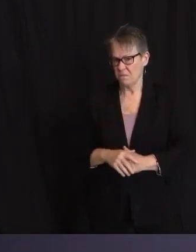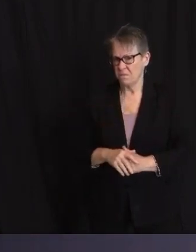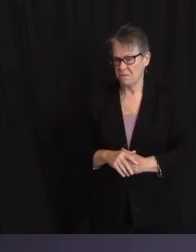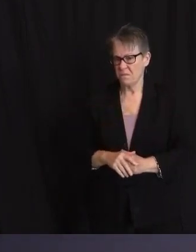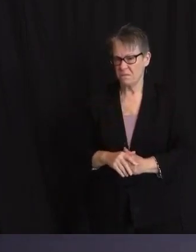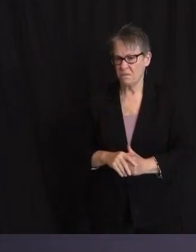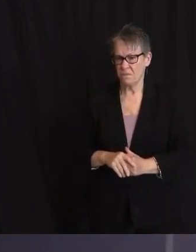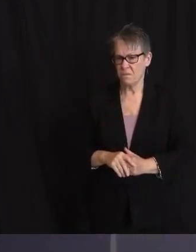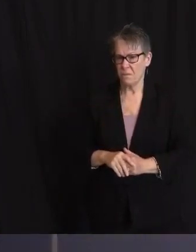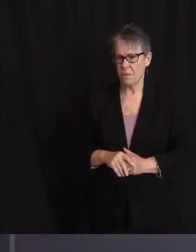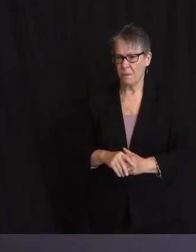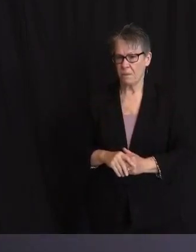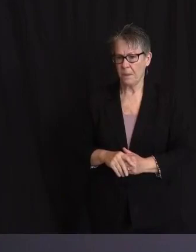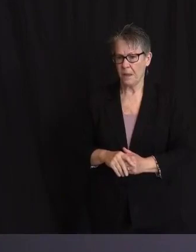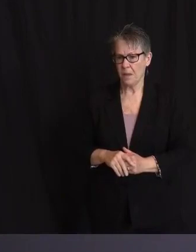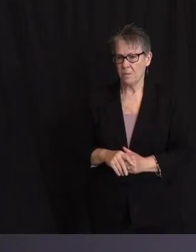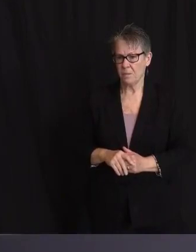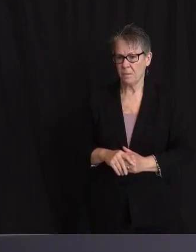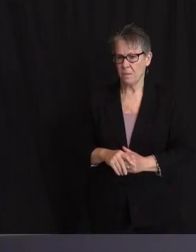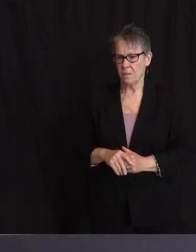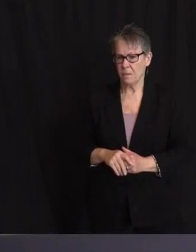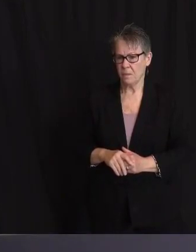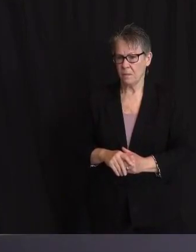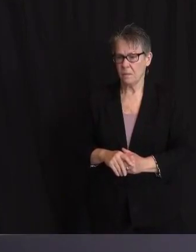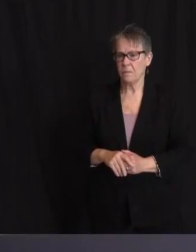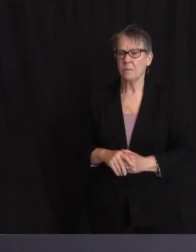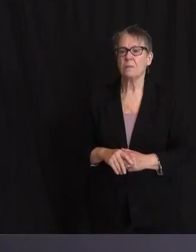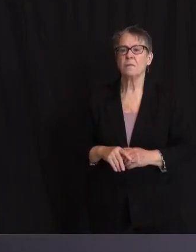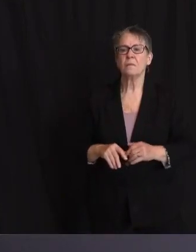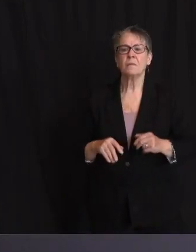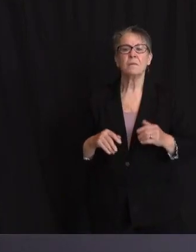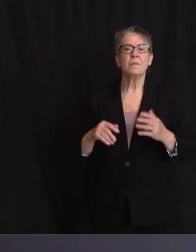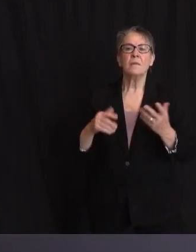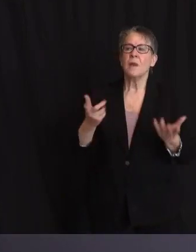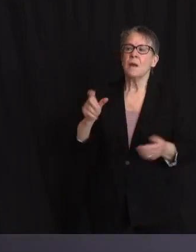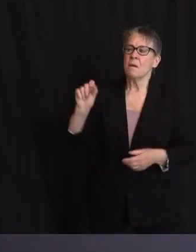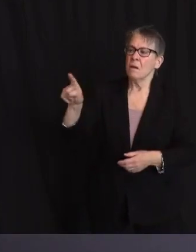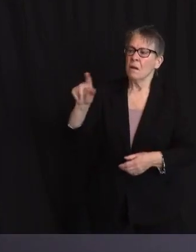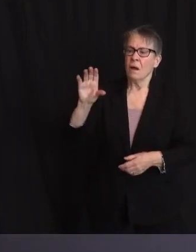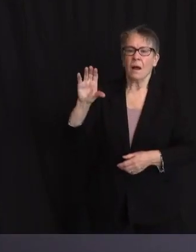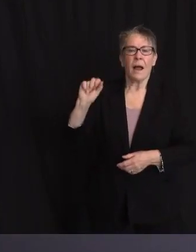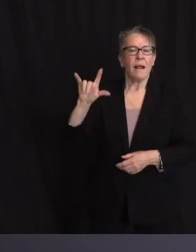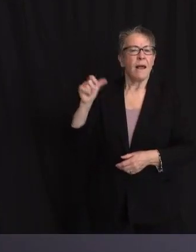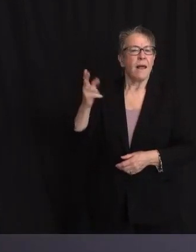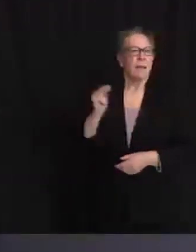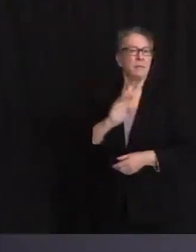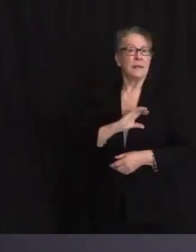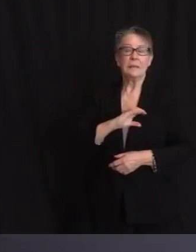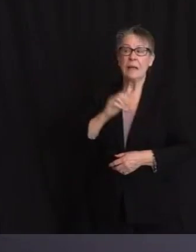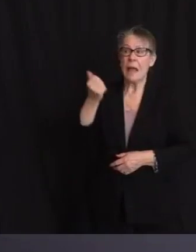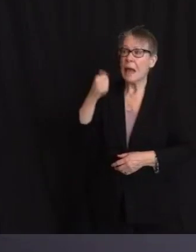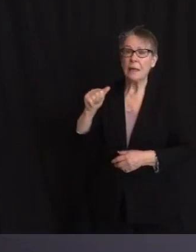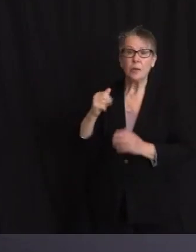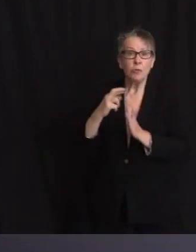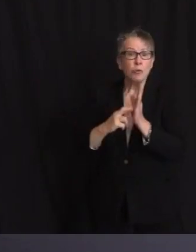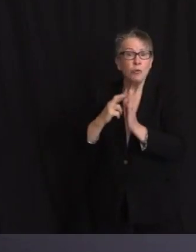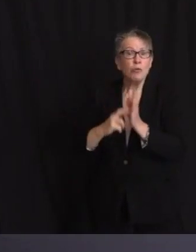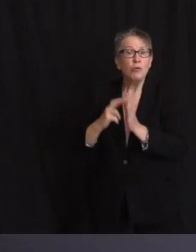the weekend compliance report, a subject who had heard that they were going to open up a testing site at a